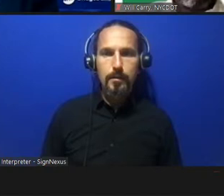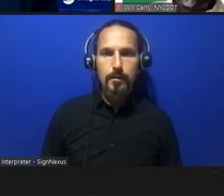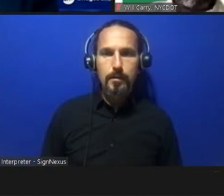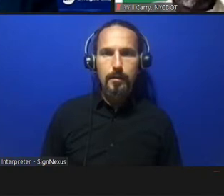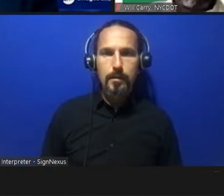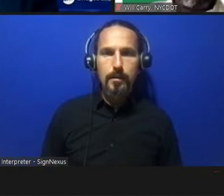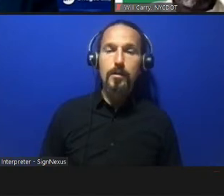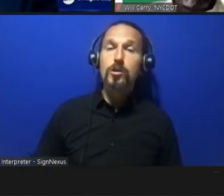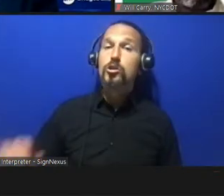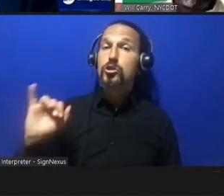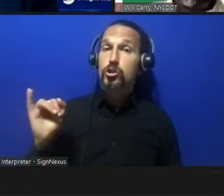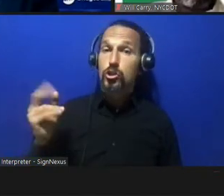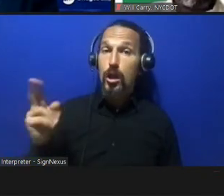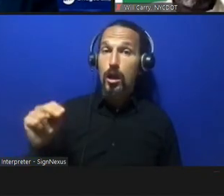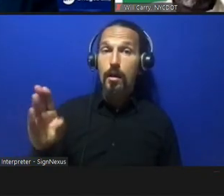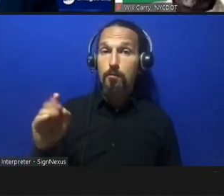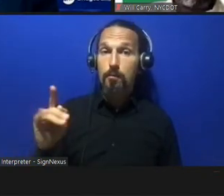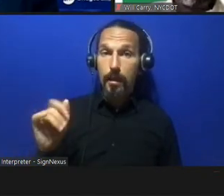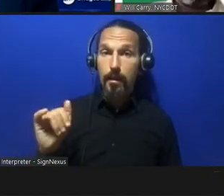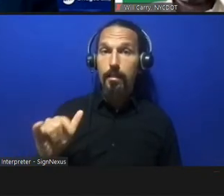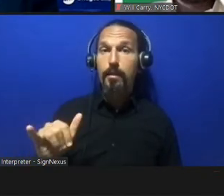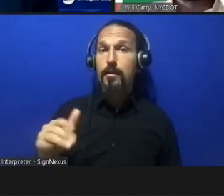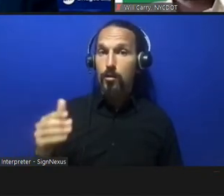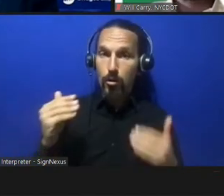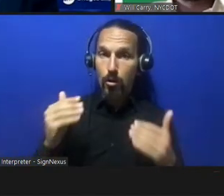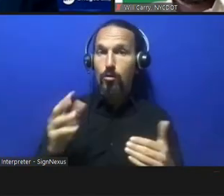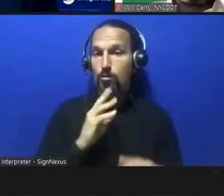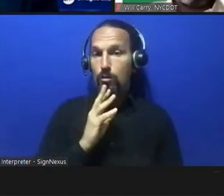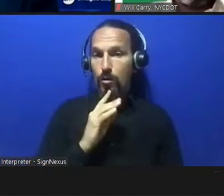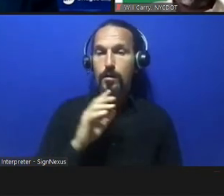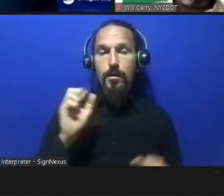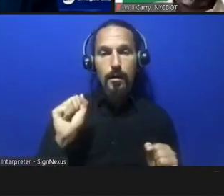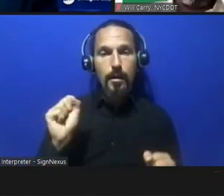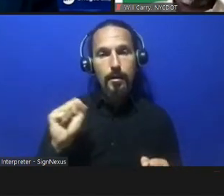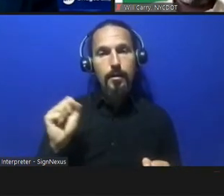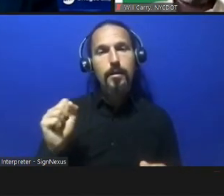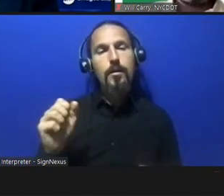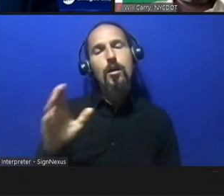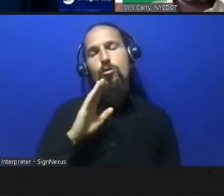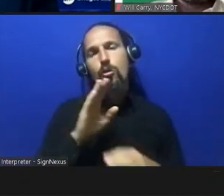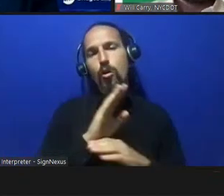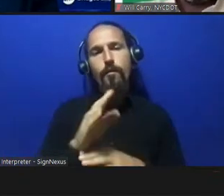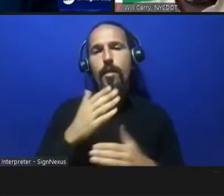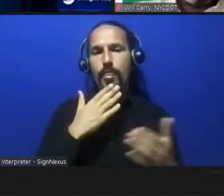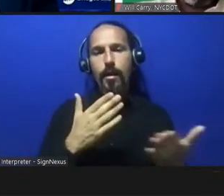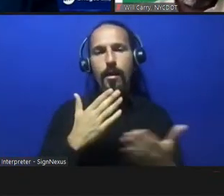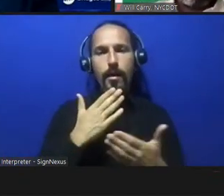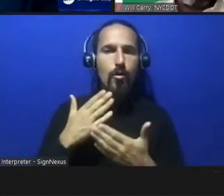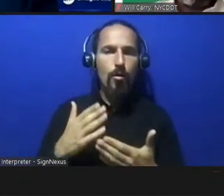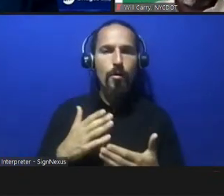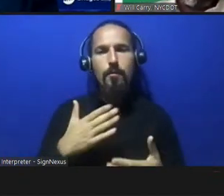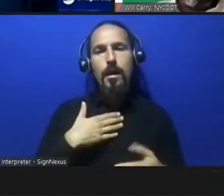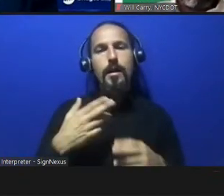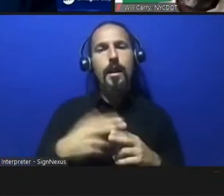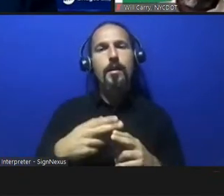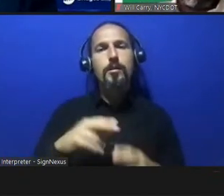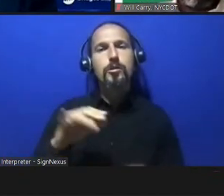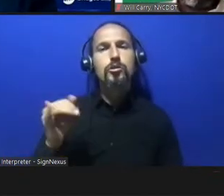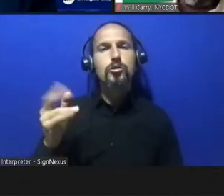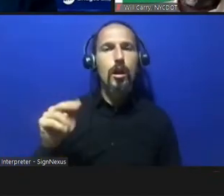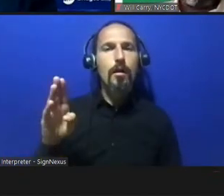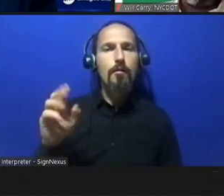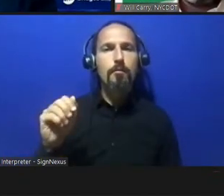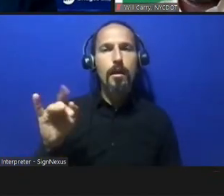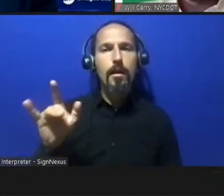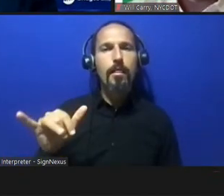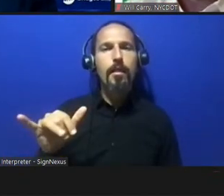john bailey you could unmute please proceed yes i'm a muted um good evening and thank you my name is john bailey i'm